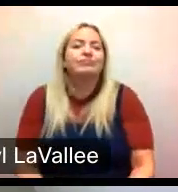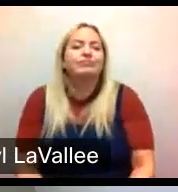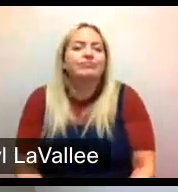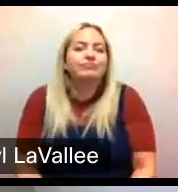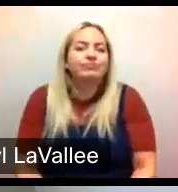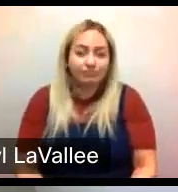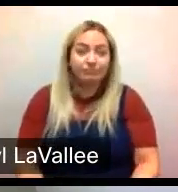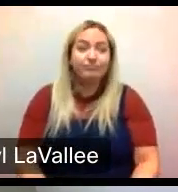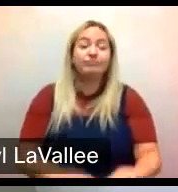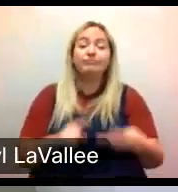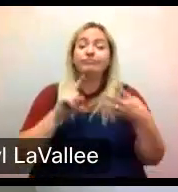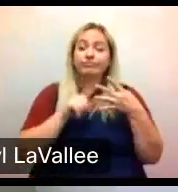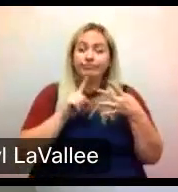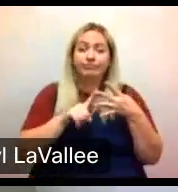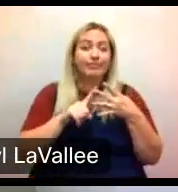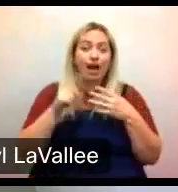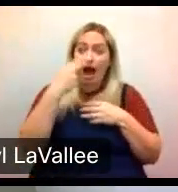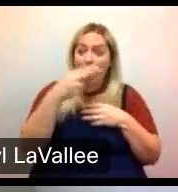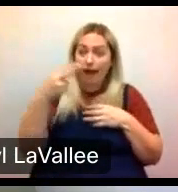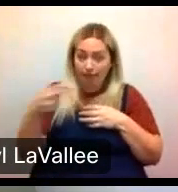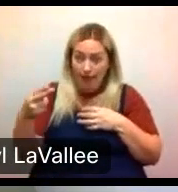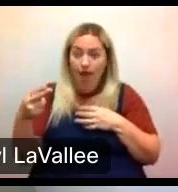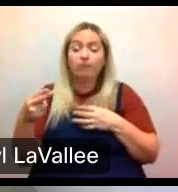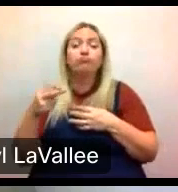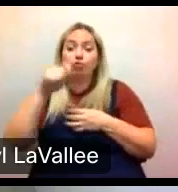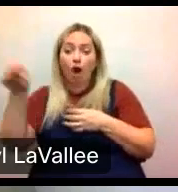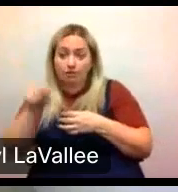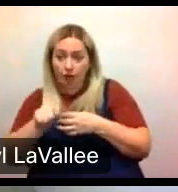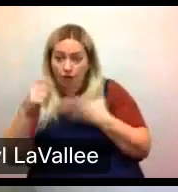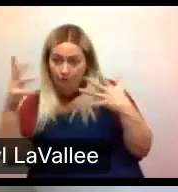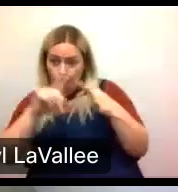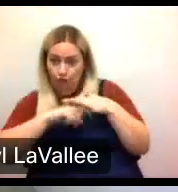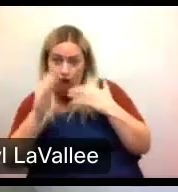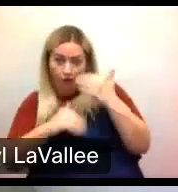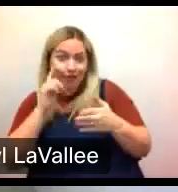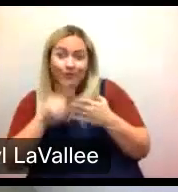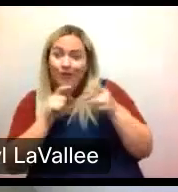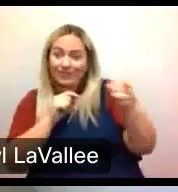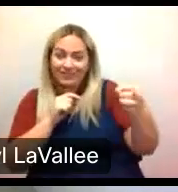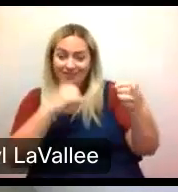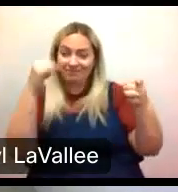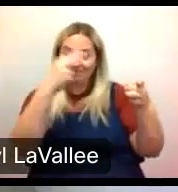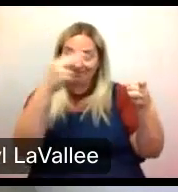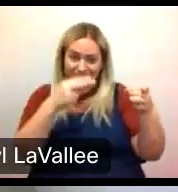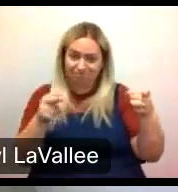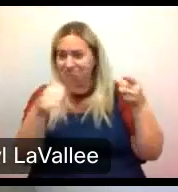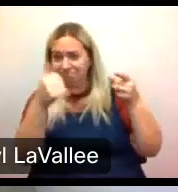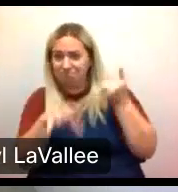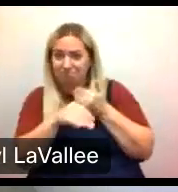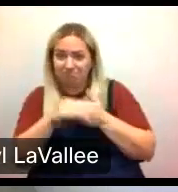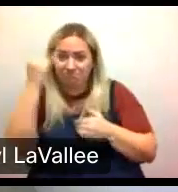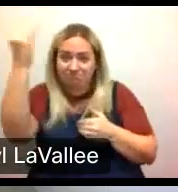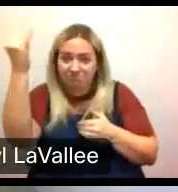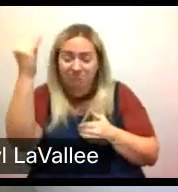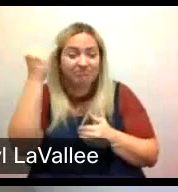So the highlighting and crossing out has begun. So let's continue to look at these examples. So you'll also notice now I've highlighted some additional ideas. This idea